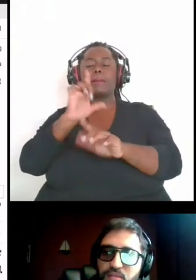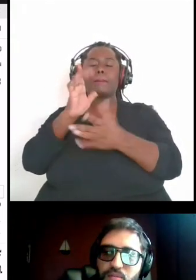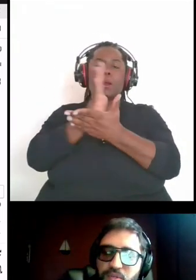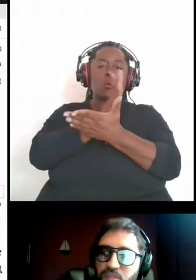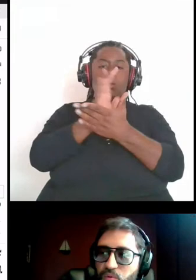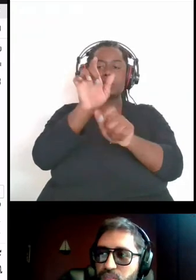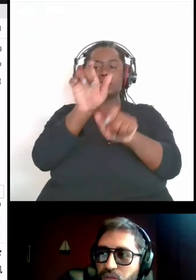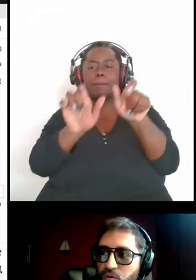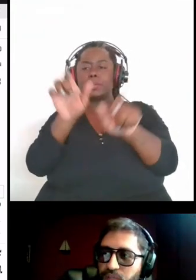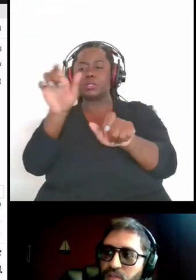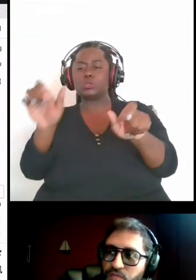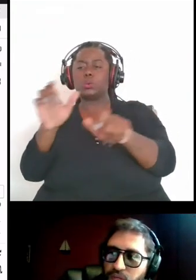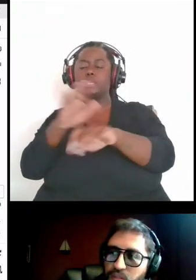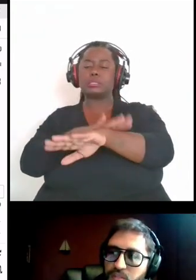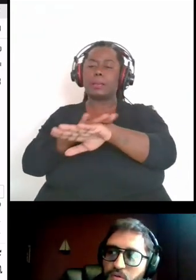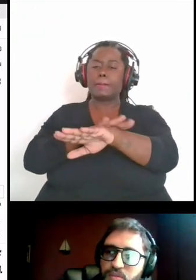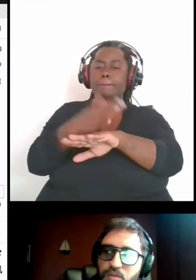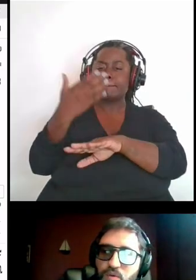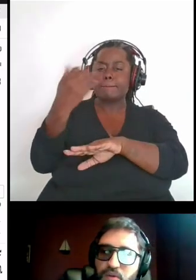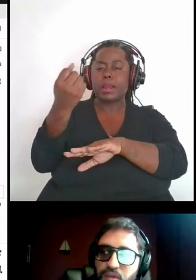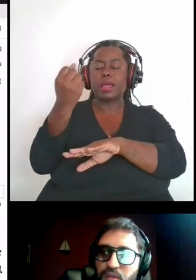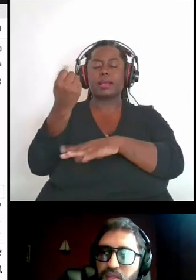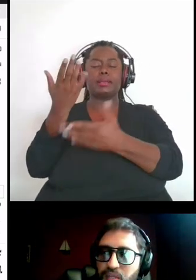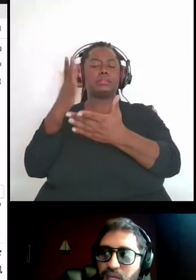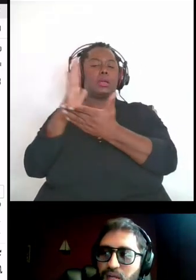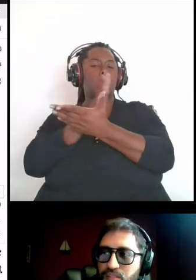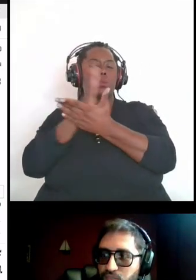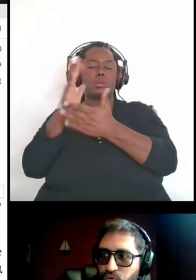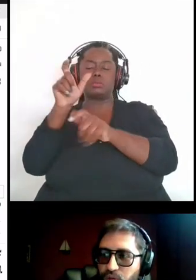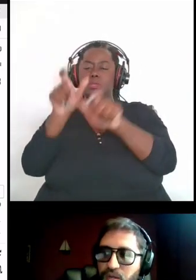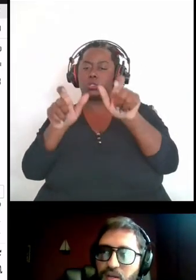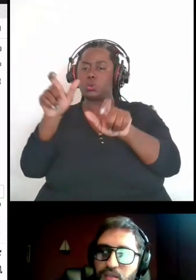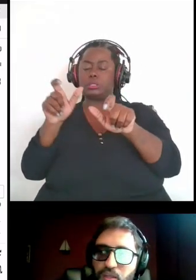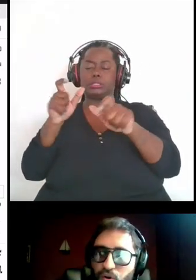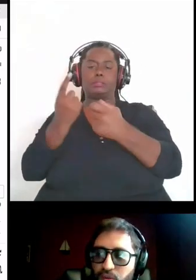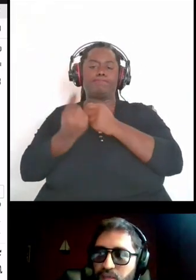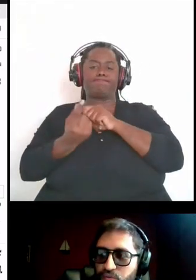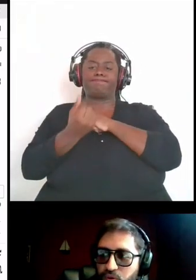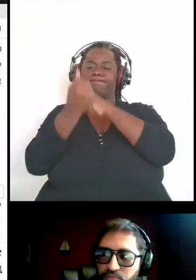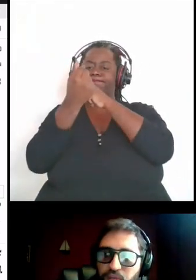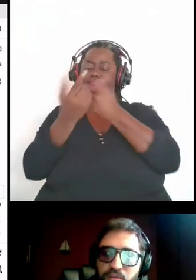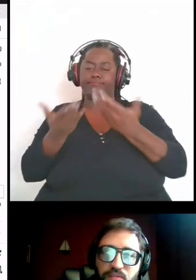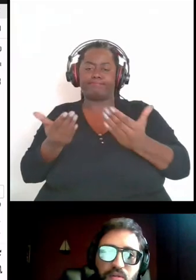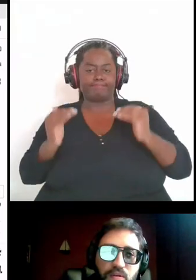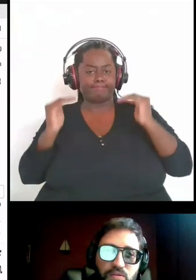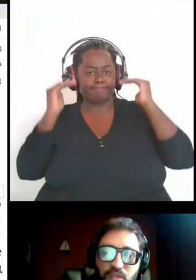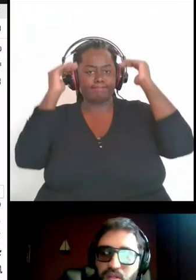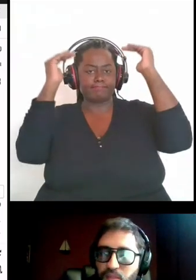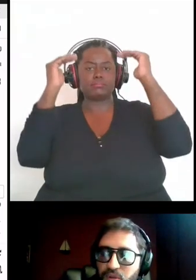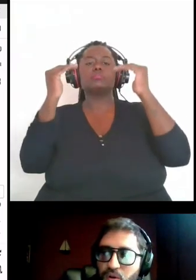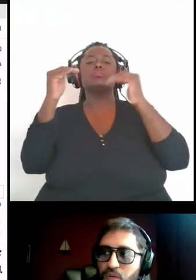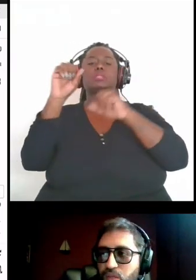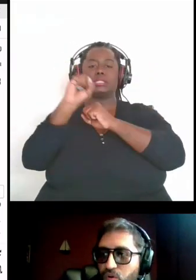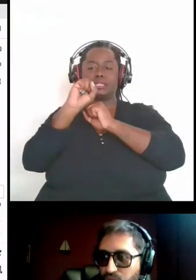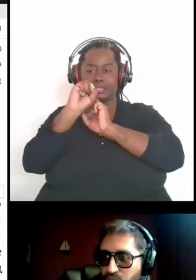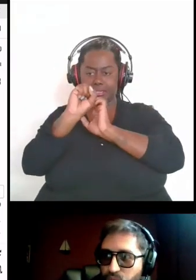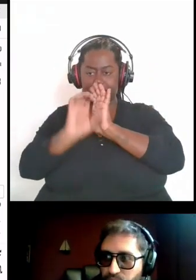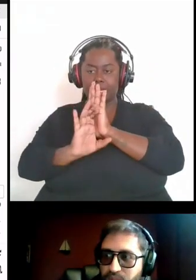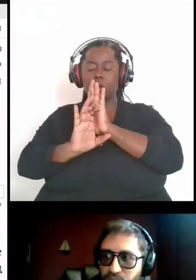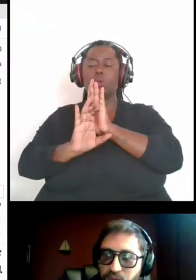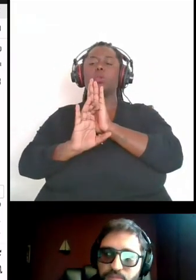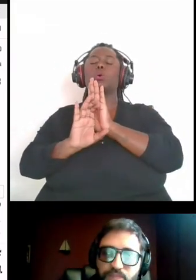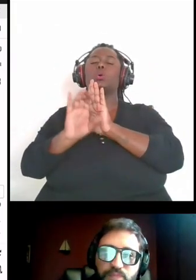why people from the north usually from Elite classes that in the beginning of the 20th